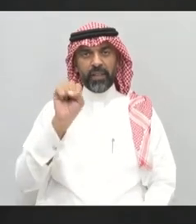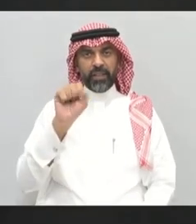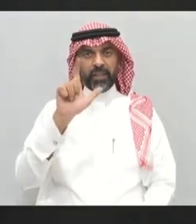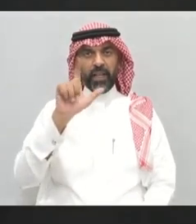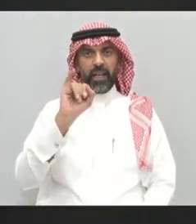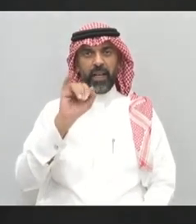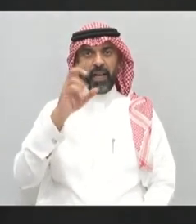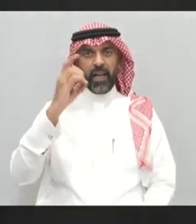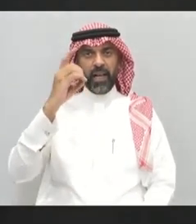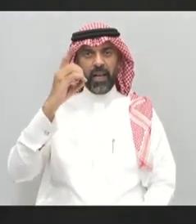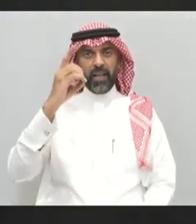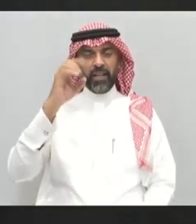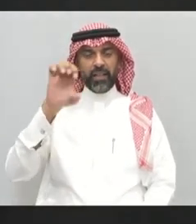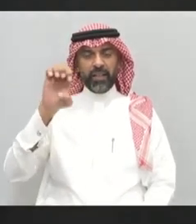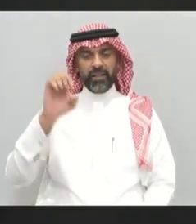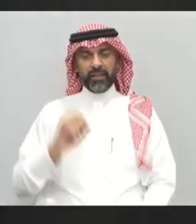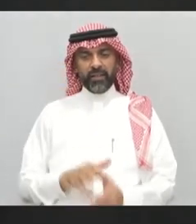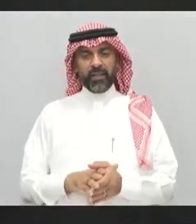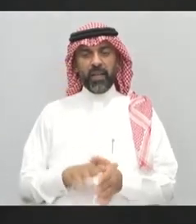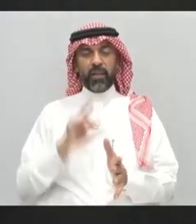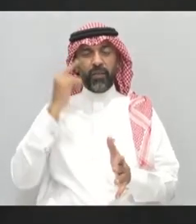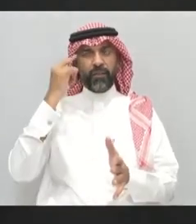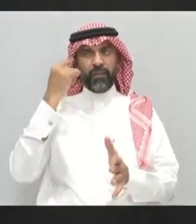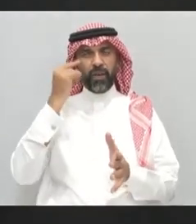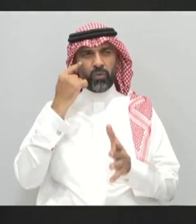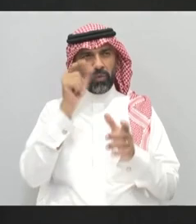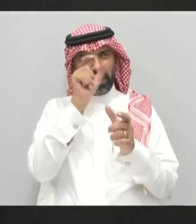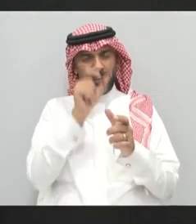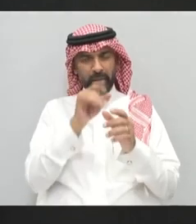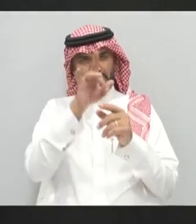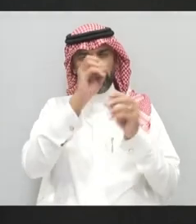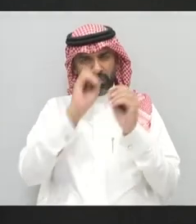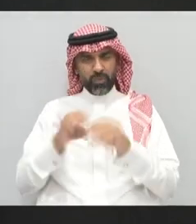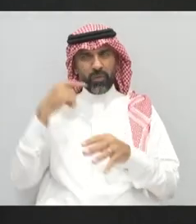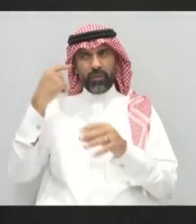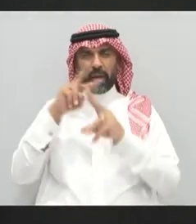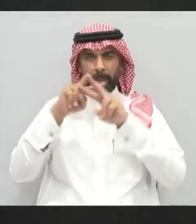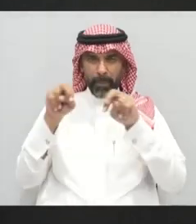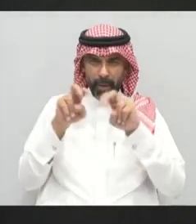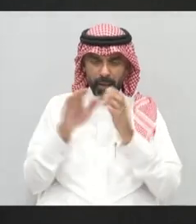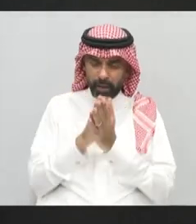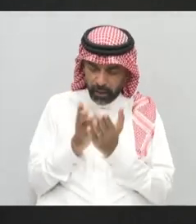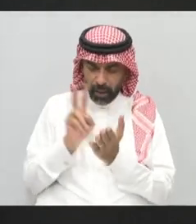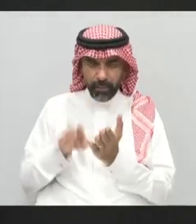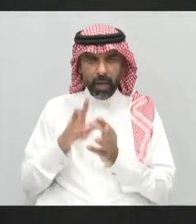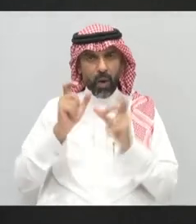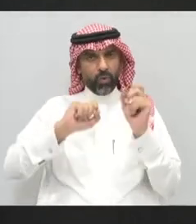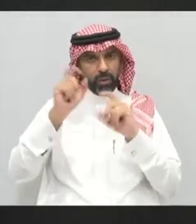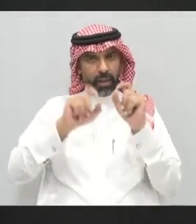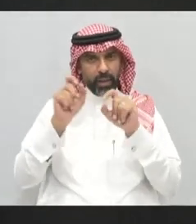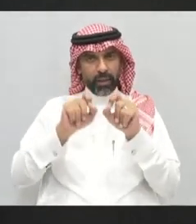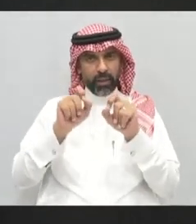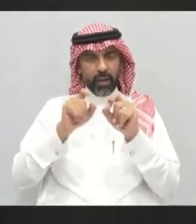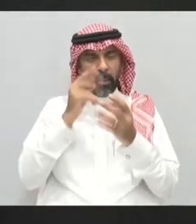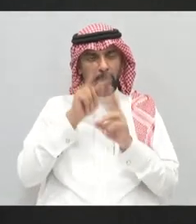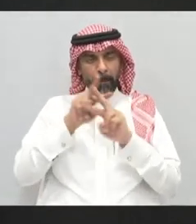think of words, okay, and write as many words as you can. Okay, write it down, okay, and share it